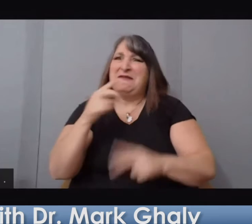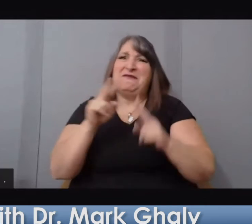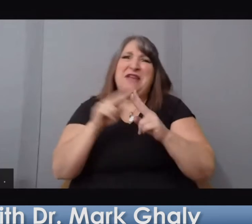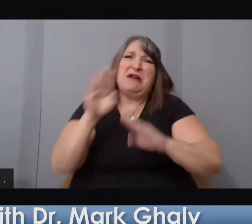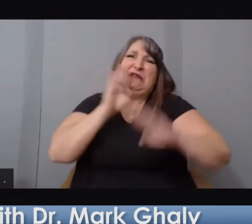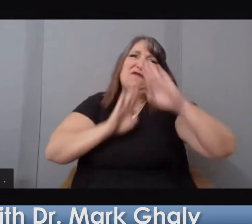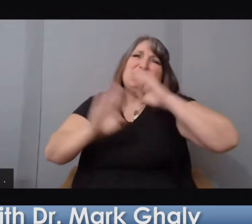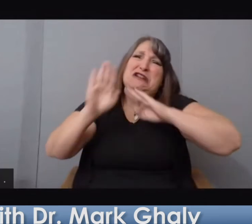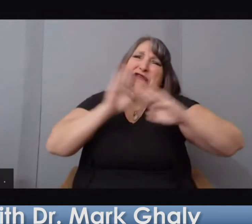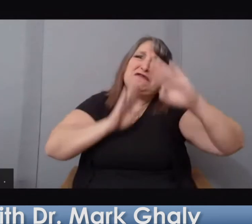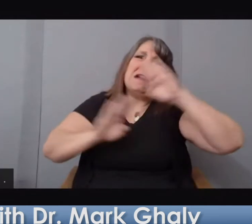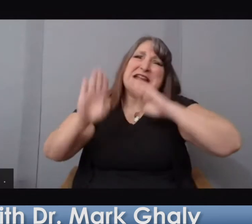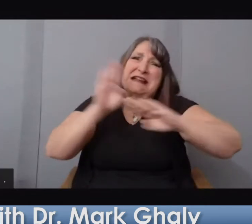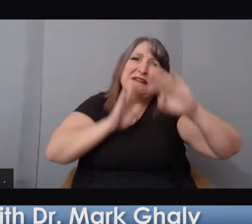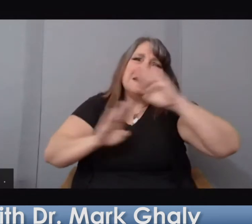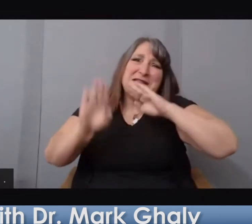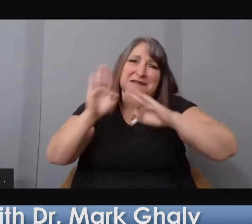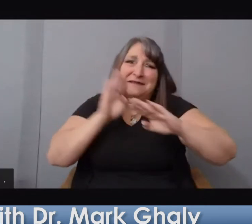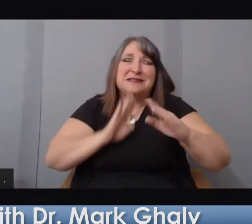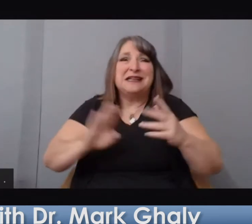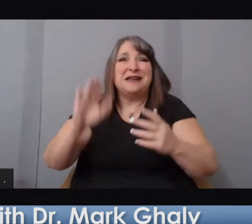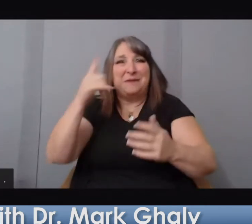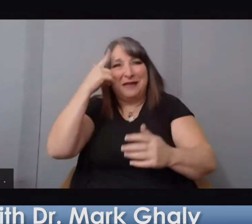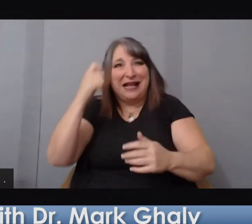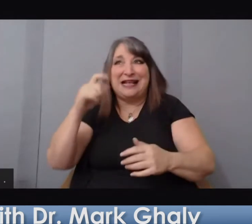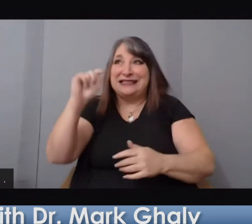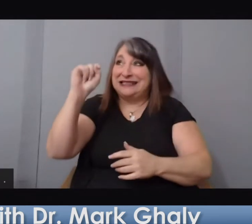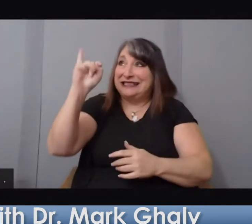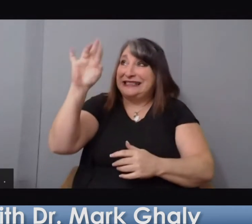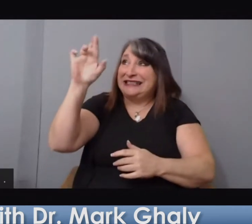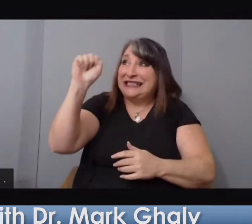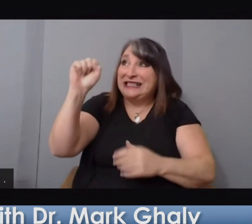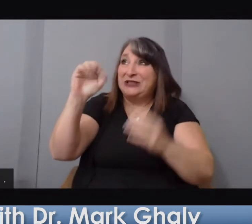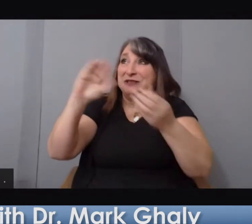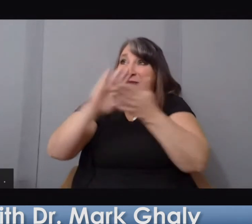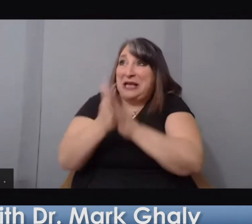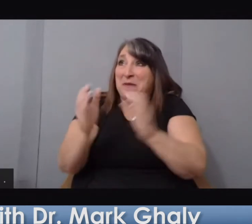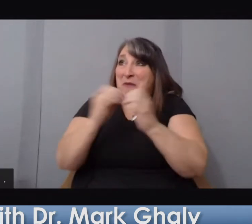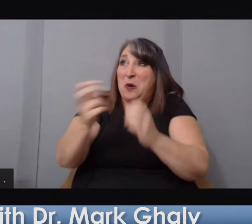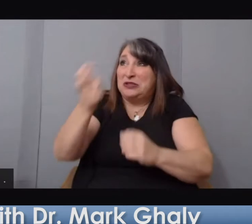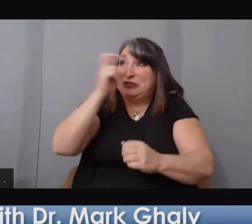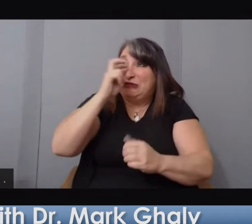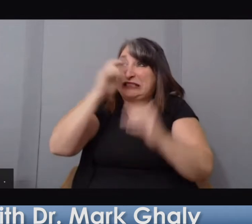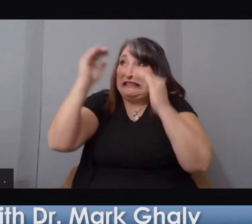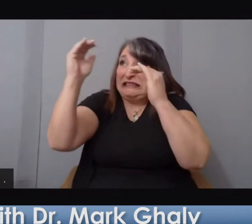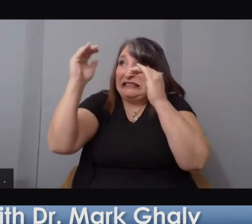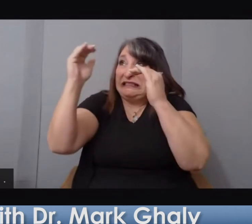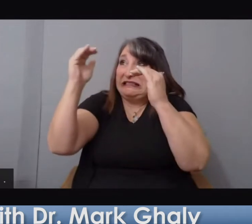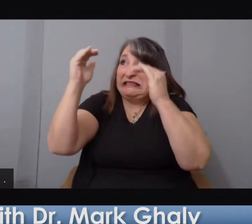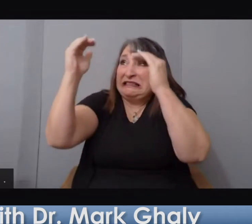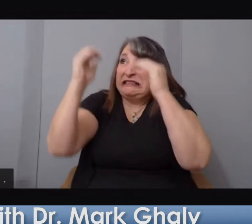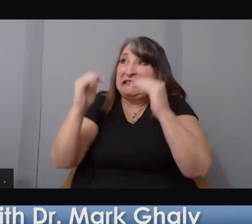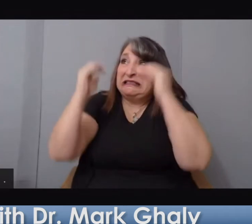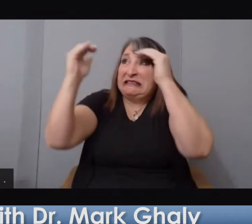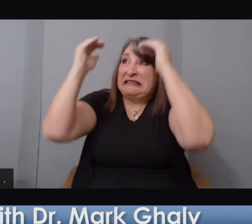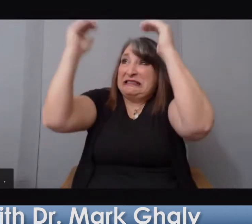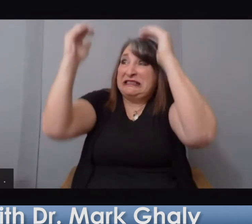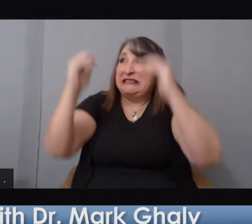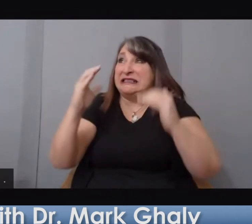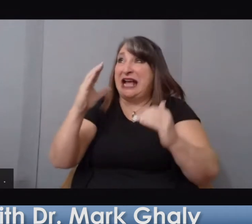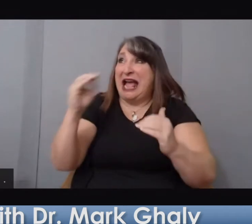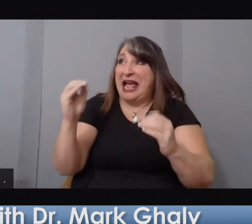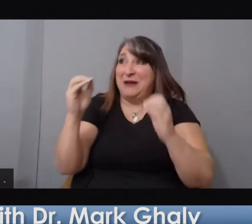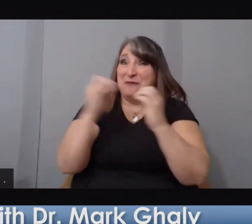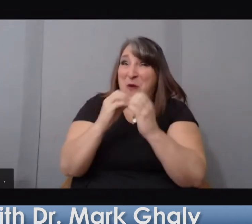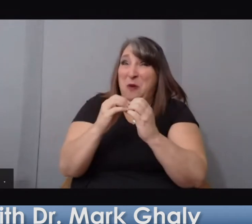you've alluded to, as the tiers begin to roll back in different counties. Some have suggested that they may not follow the guidance that